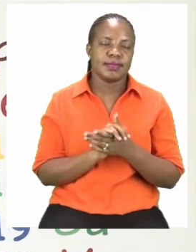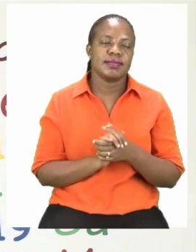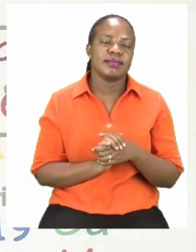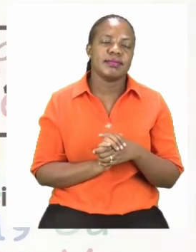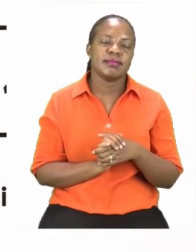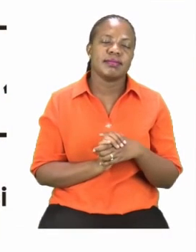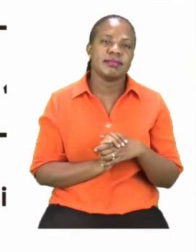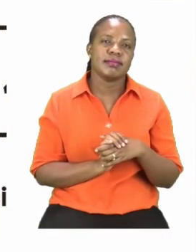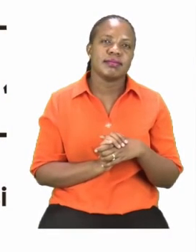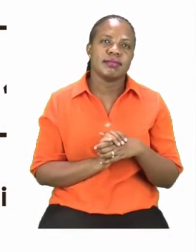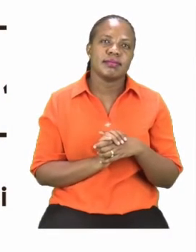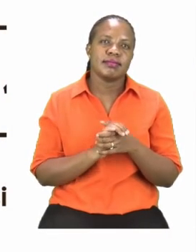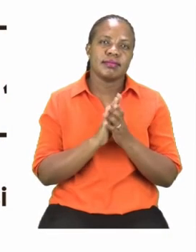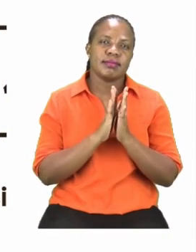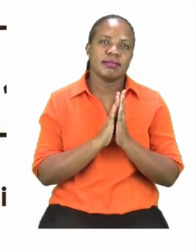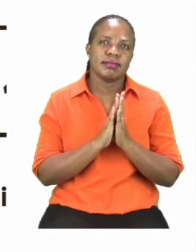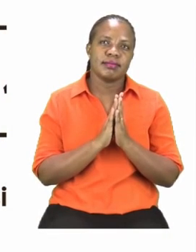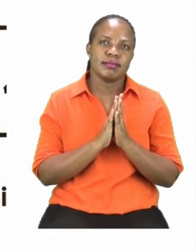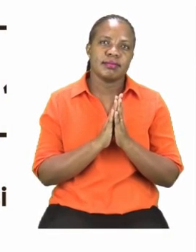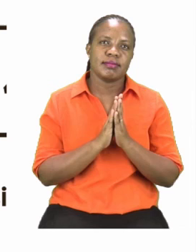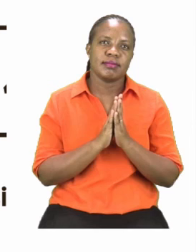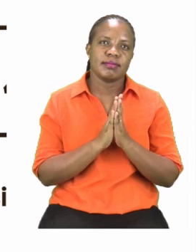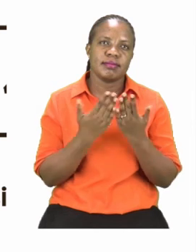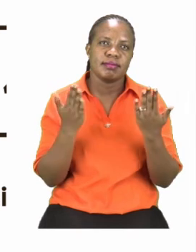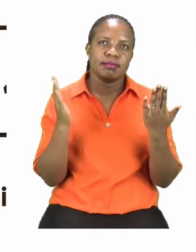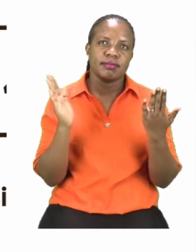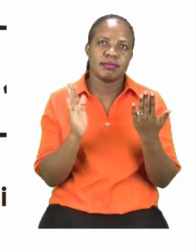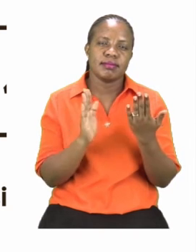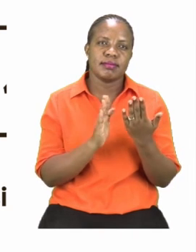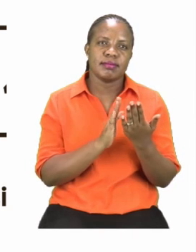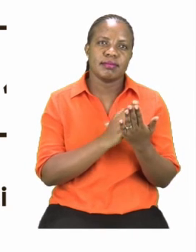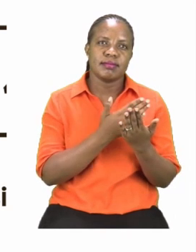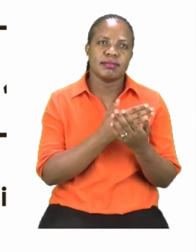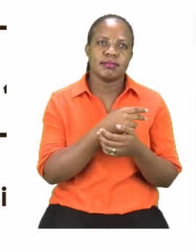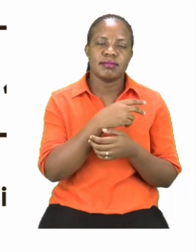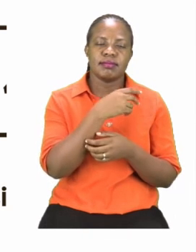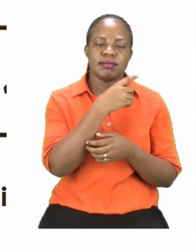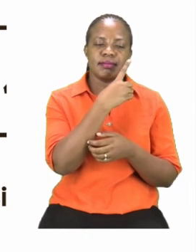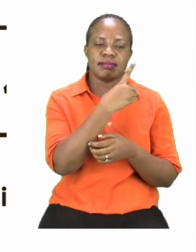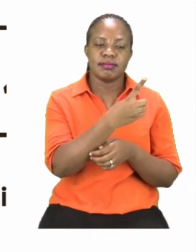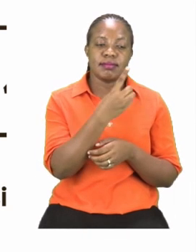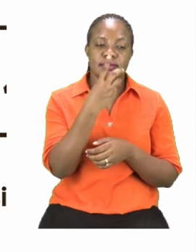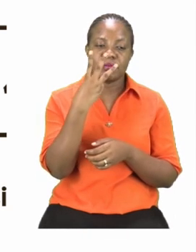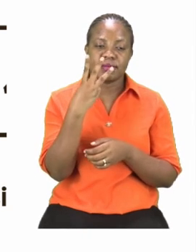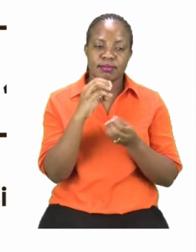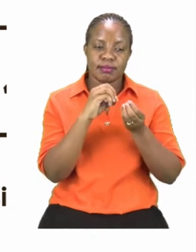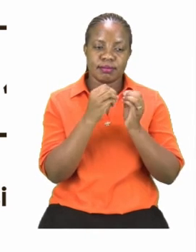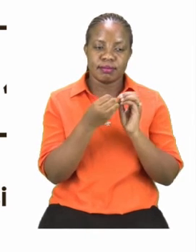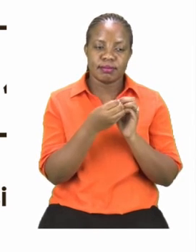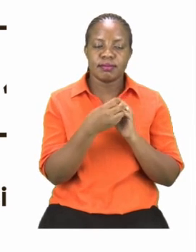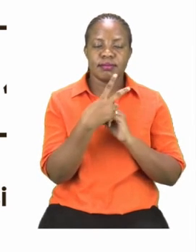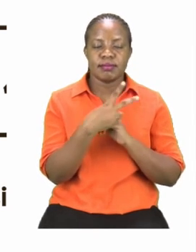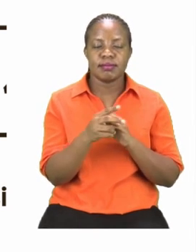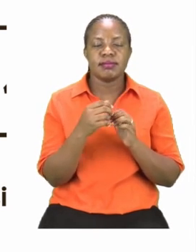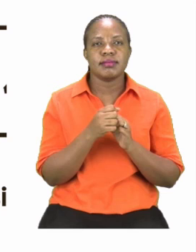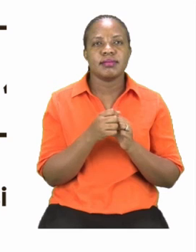going to do the first one with you so that you understand what you need to do. Let's take a look at the